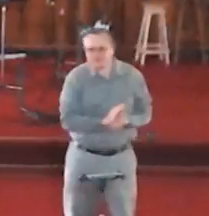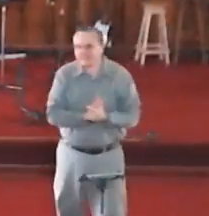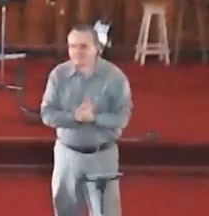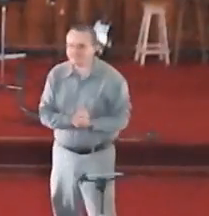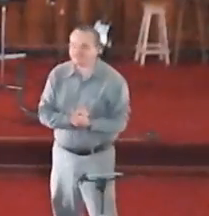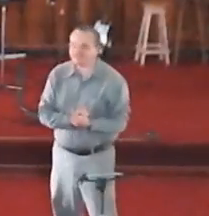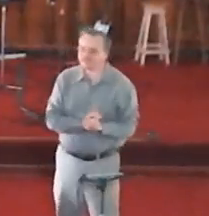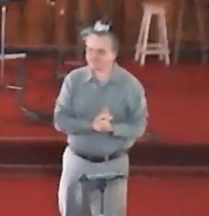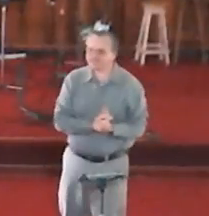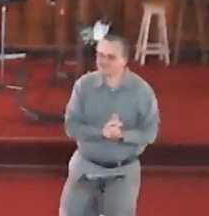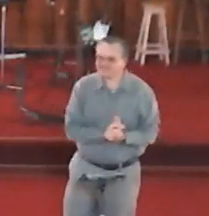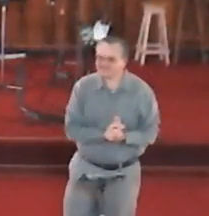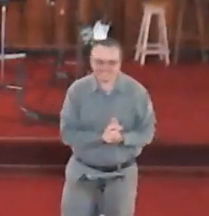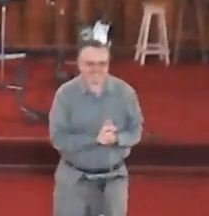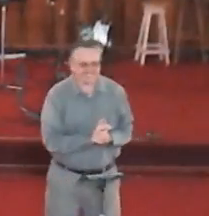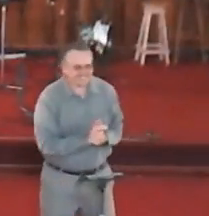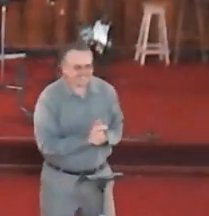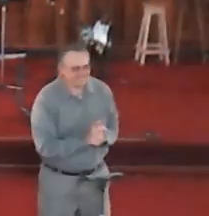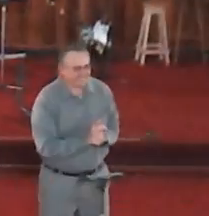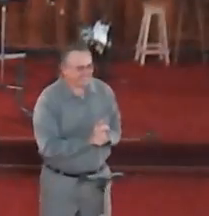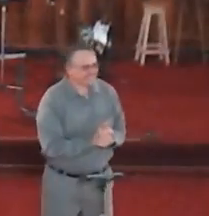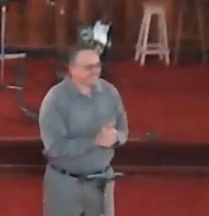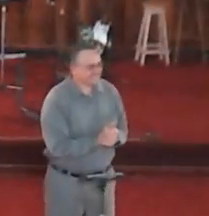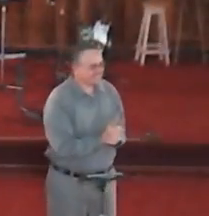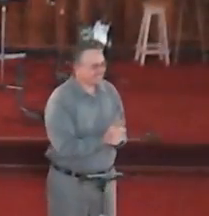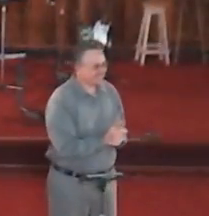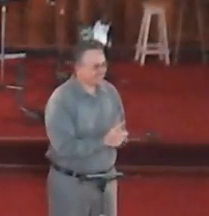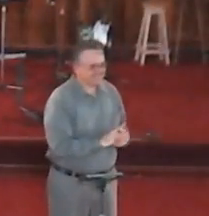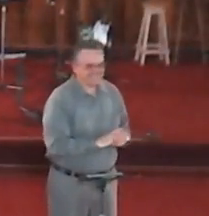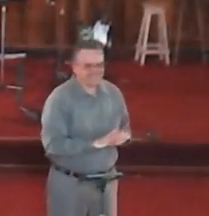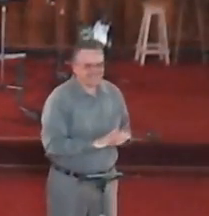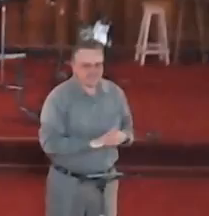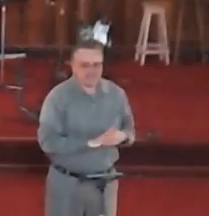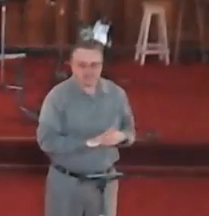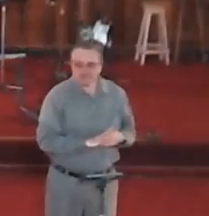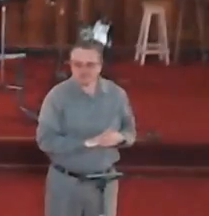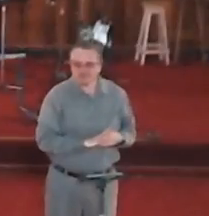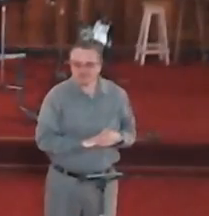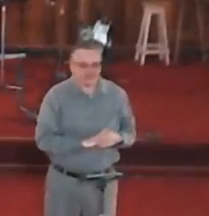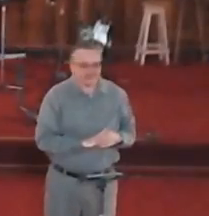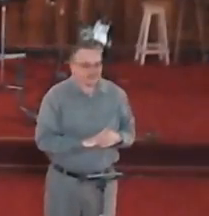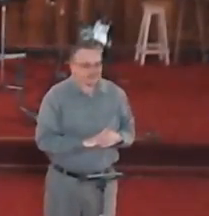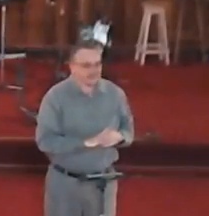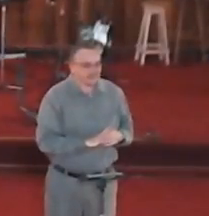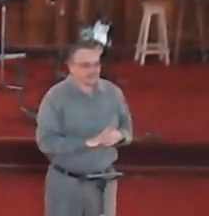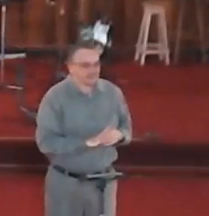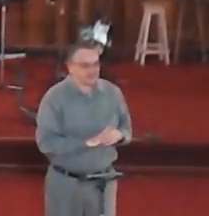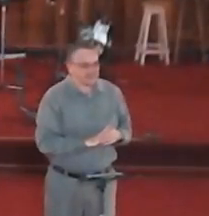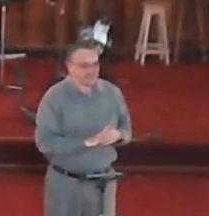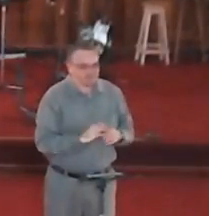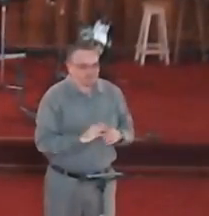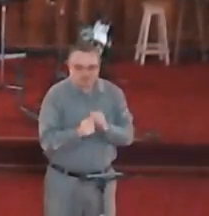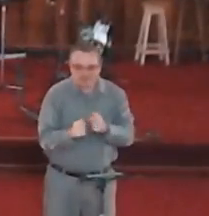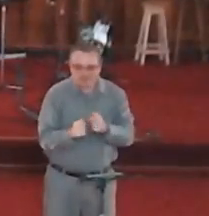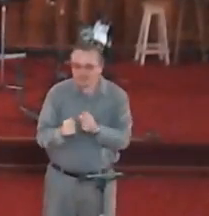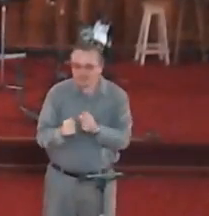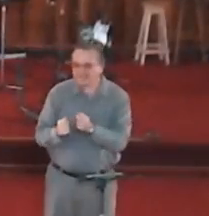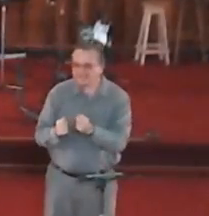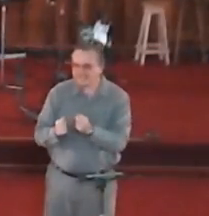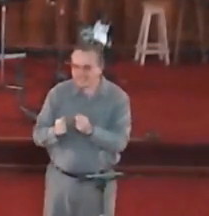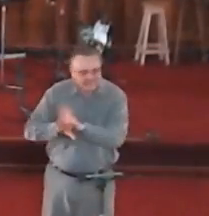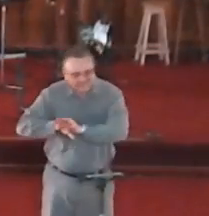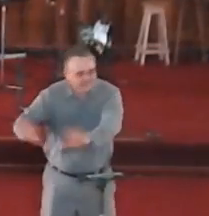quiero con nada contigo. So Paul goes to Jerusalem, and he says, Peter, and Peter says, I don't even want to talk to you. Y le manda un